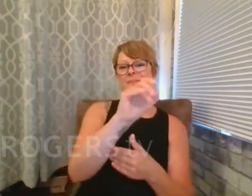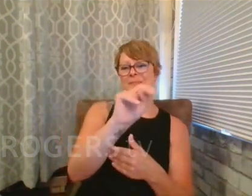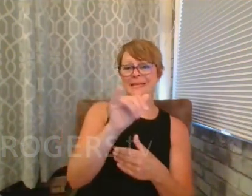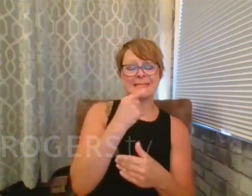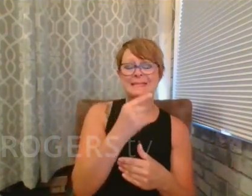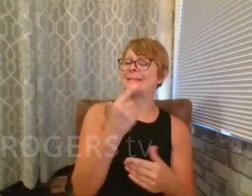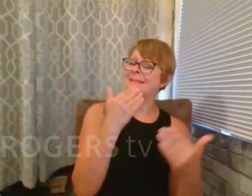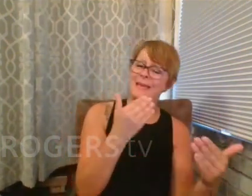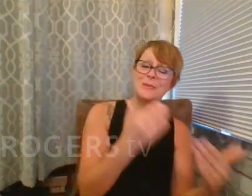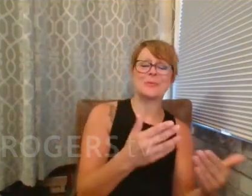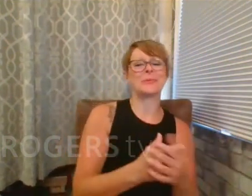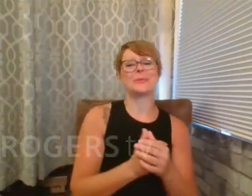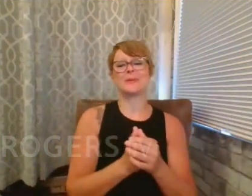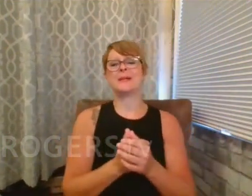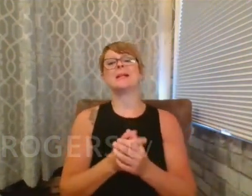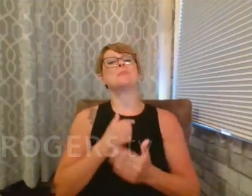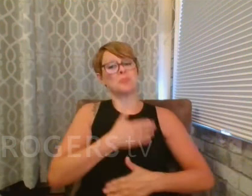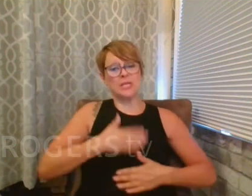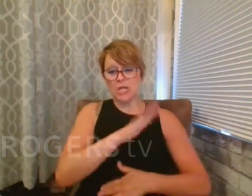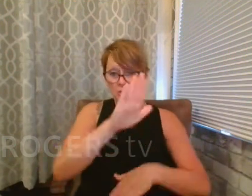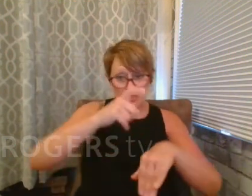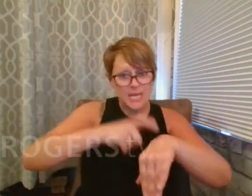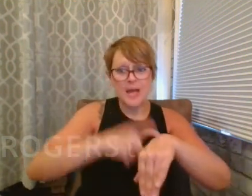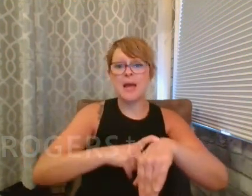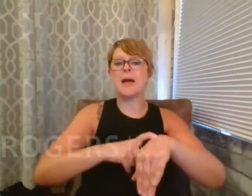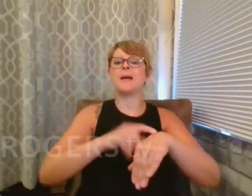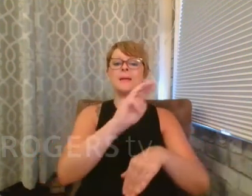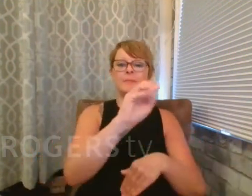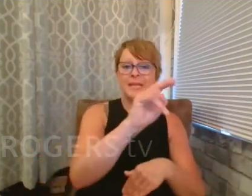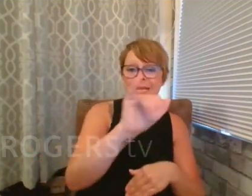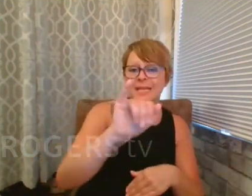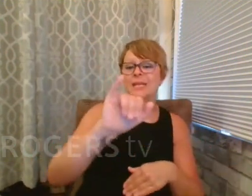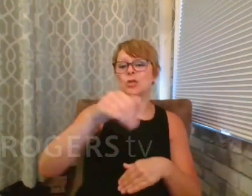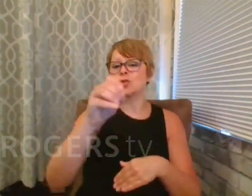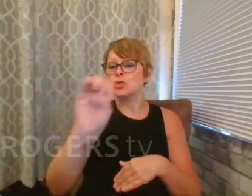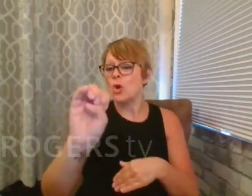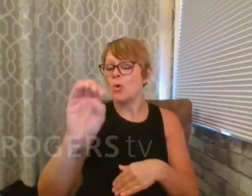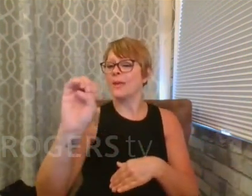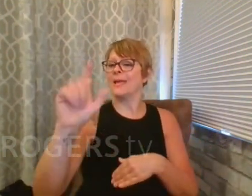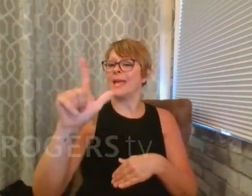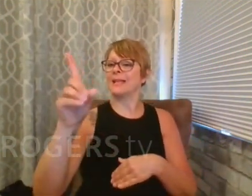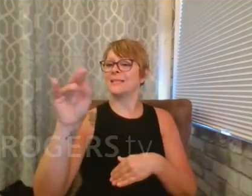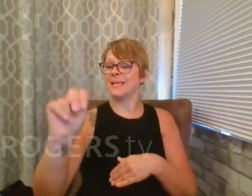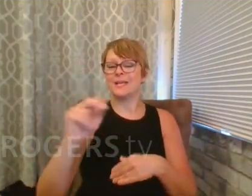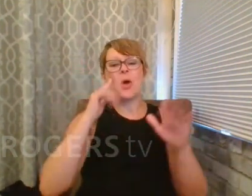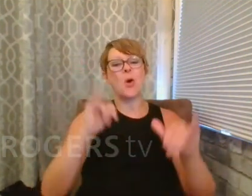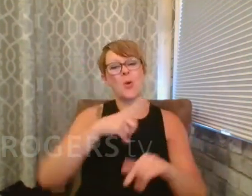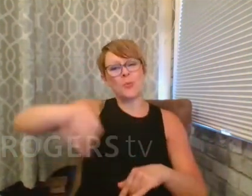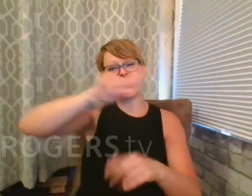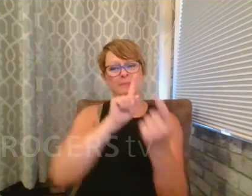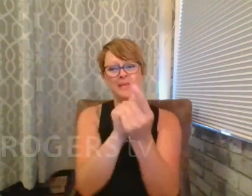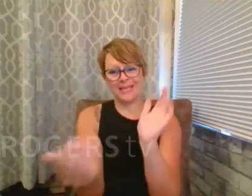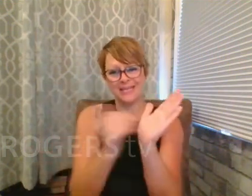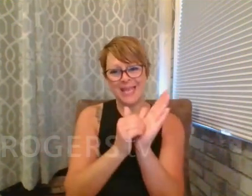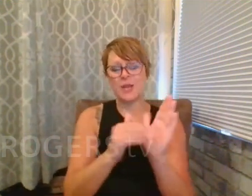do appreciate your time, all of you, Minnie, Joe, and Eldin. Hopefully our path will meet again. But this is a great lesson for all of us.